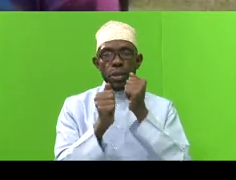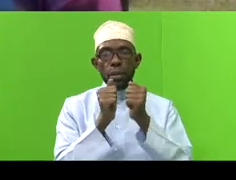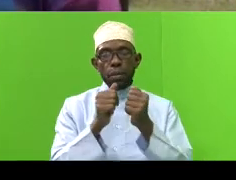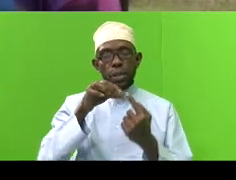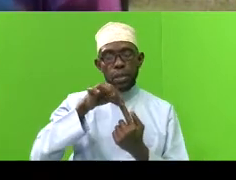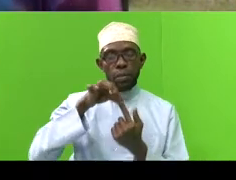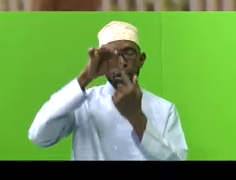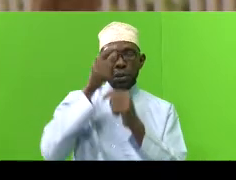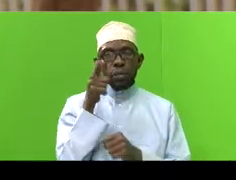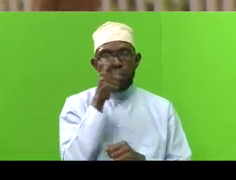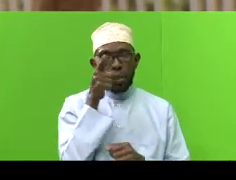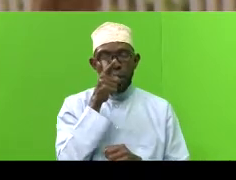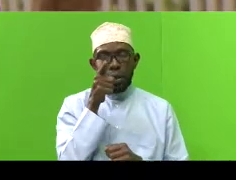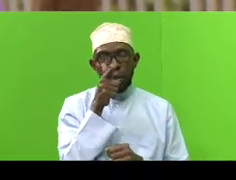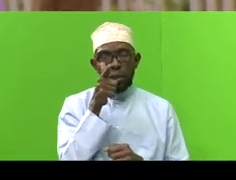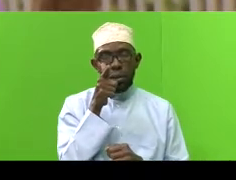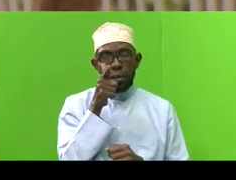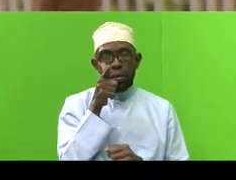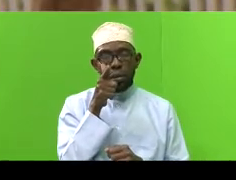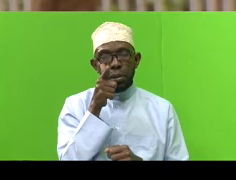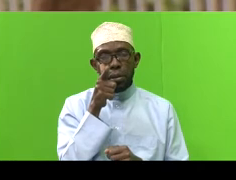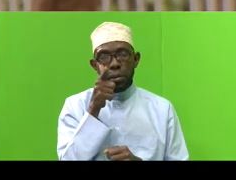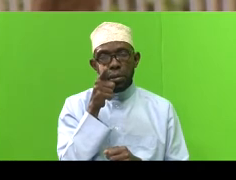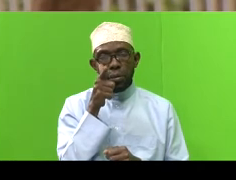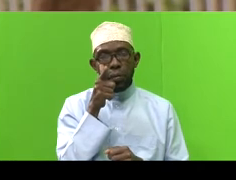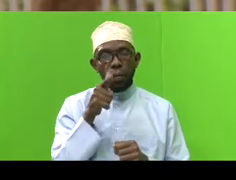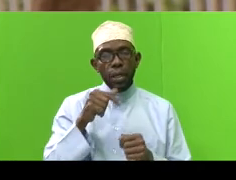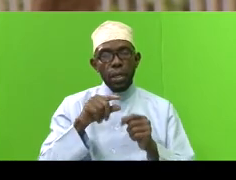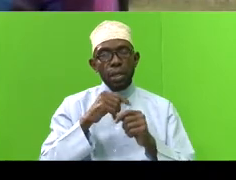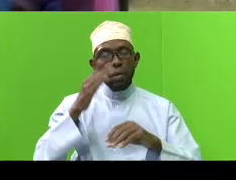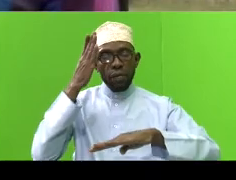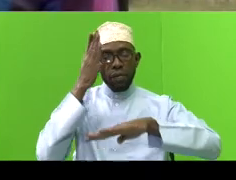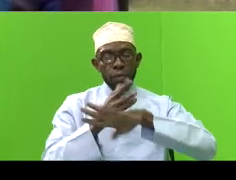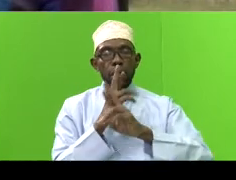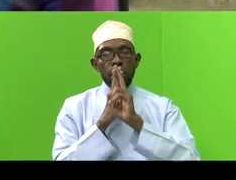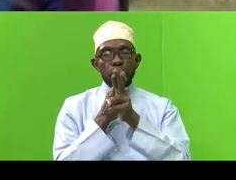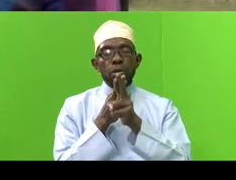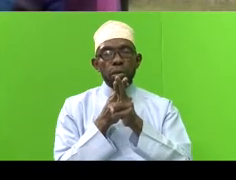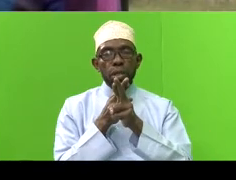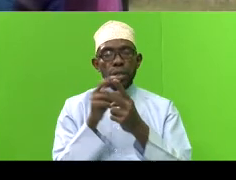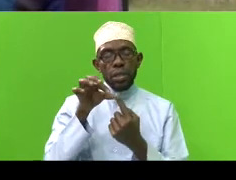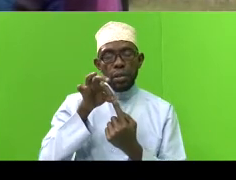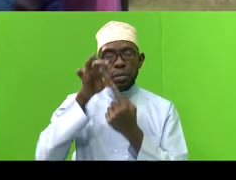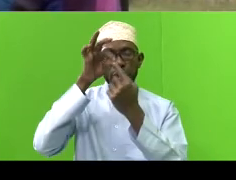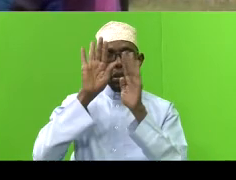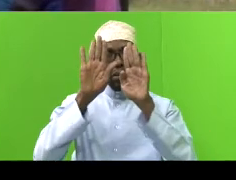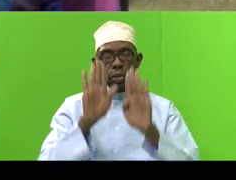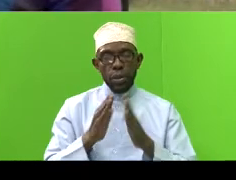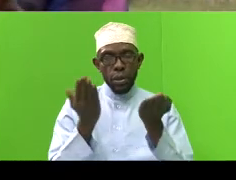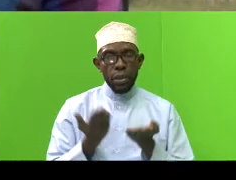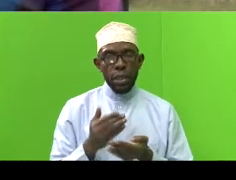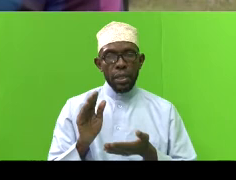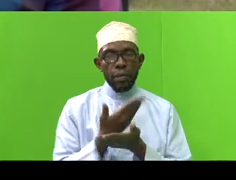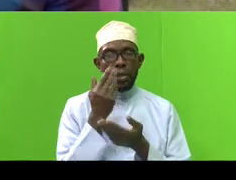specific media outlets, and hence the tag fake news. And specifically, it is something